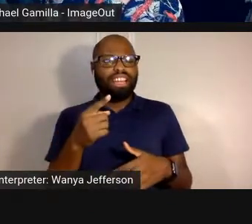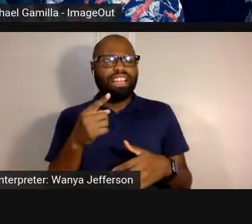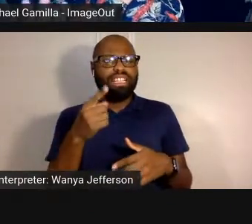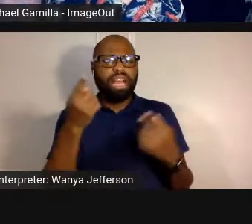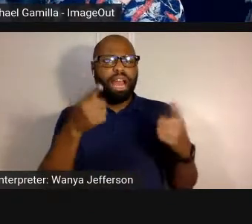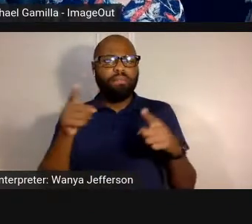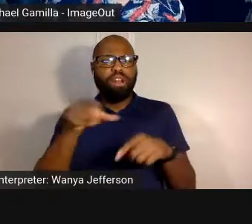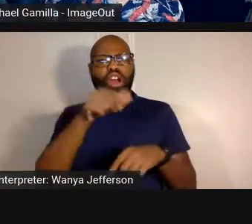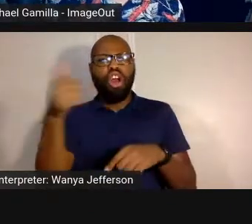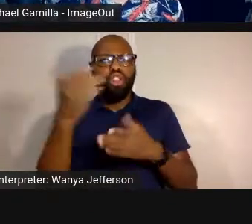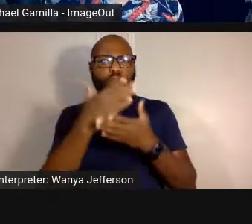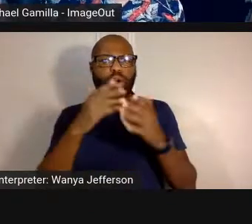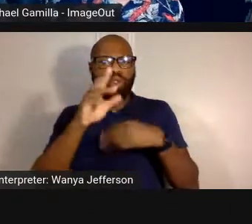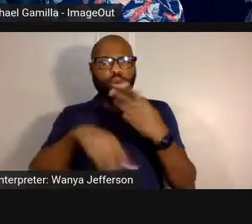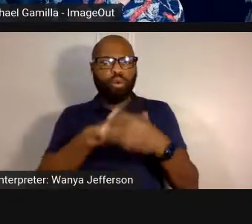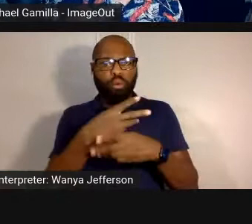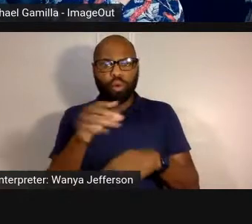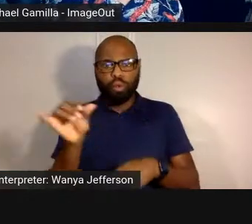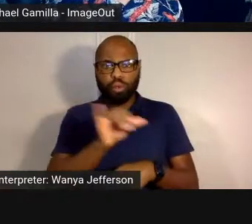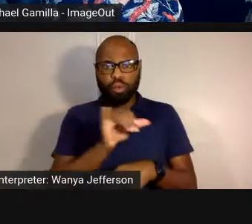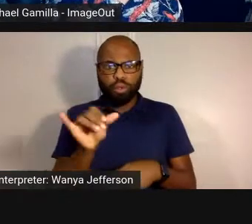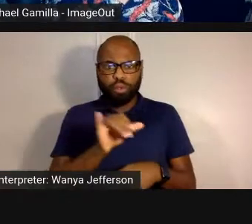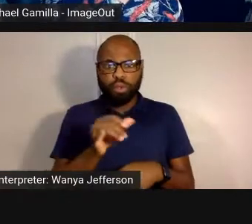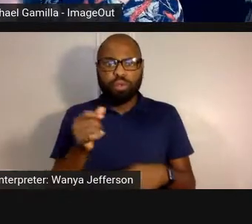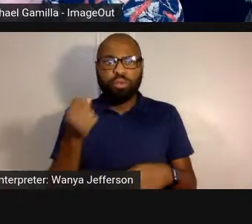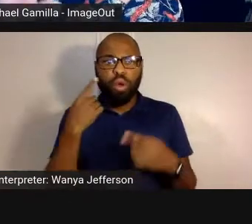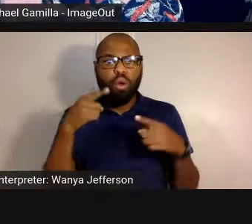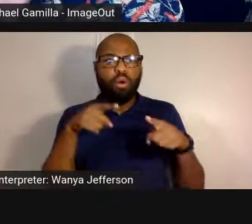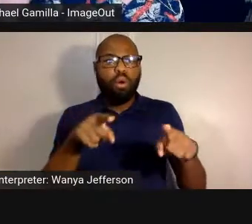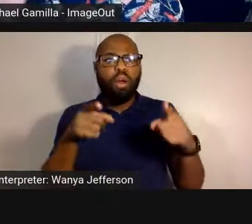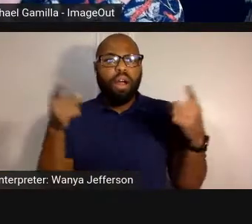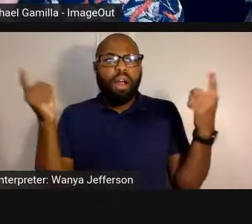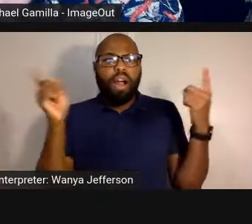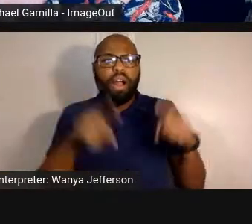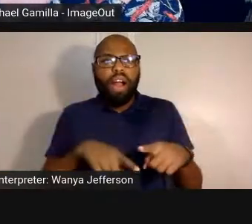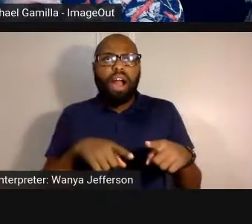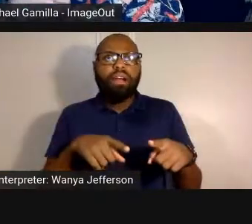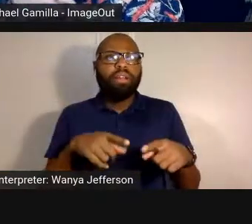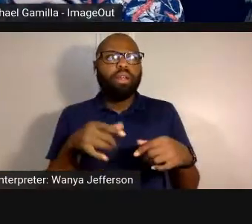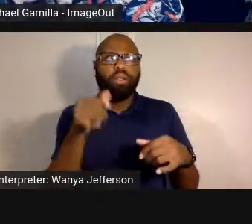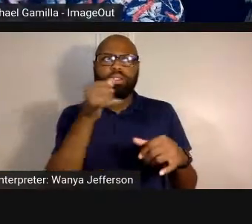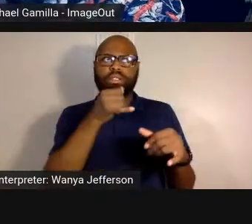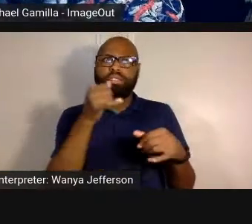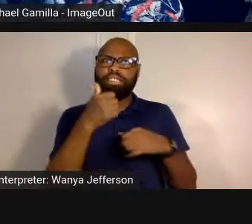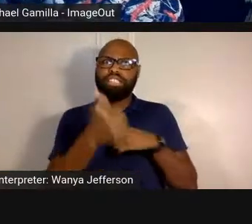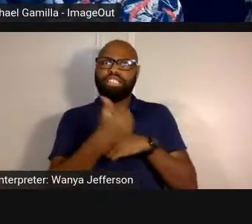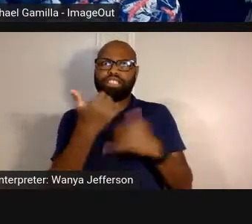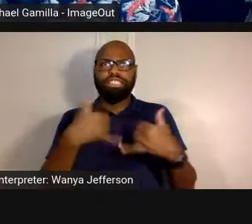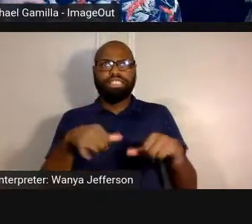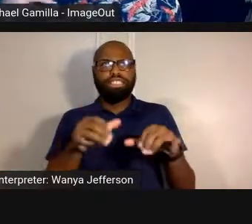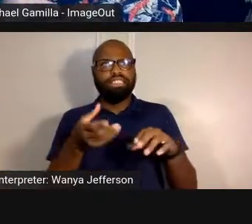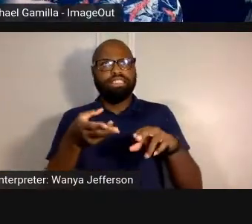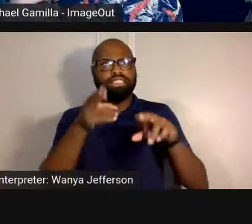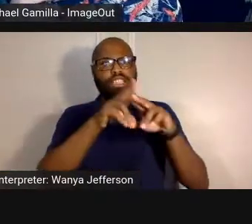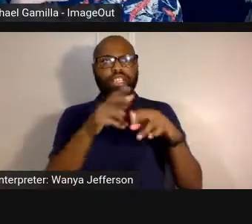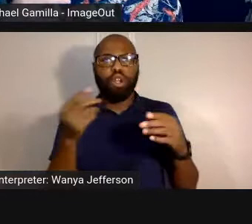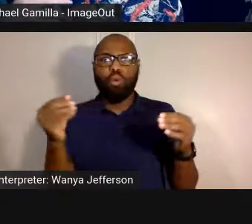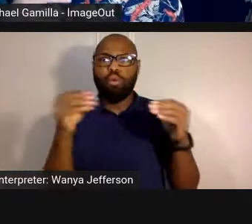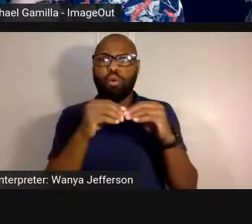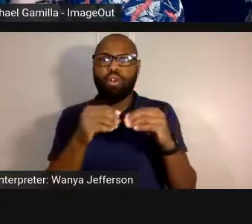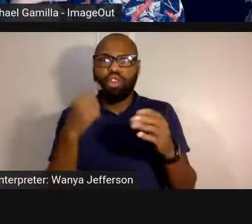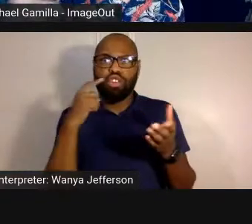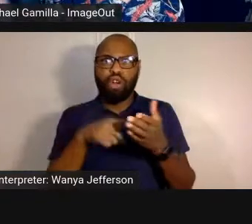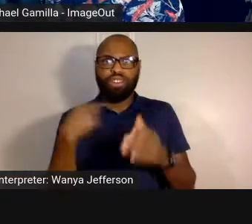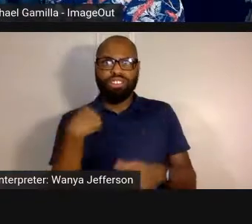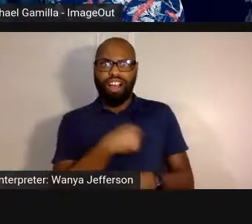happening, hatred is still on the rise. And the more they see us out there, the